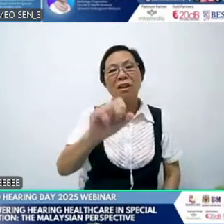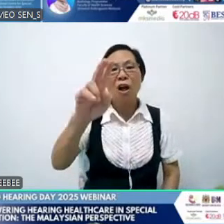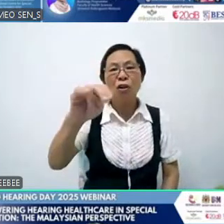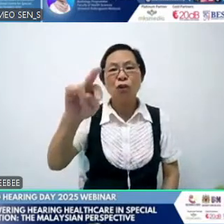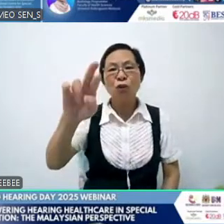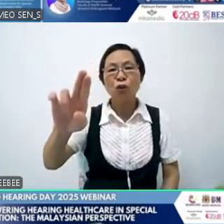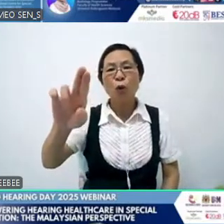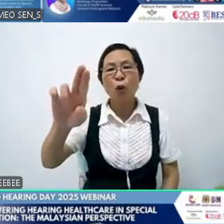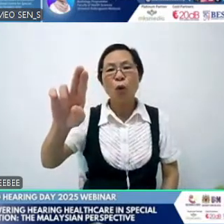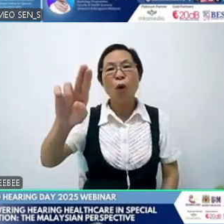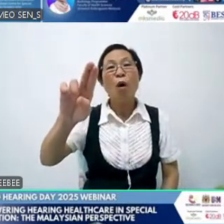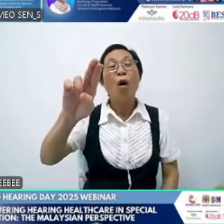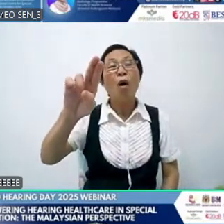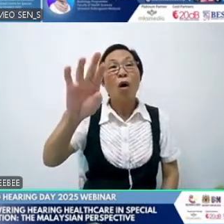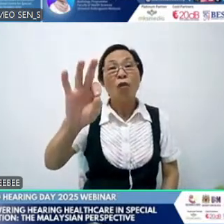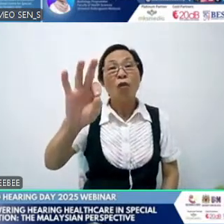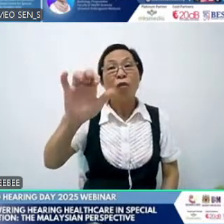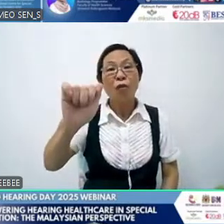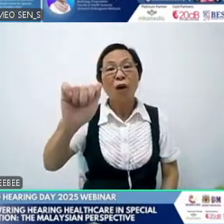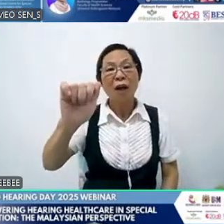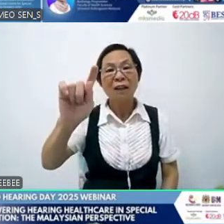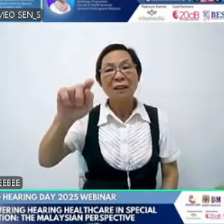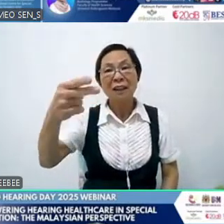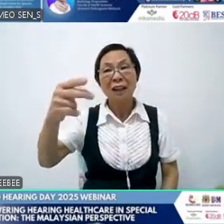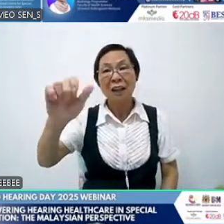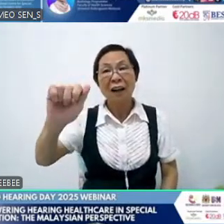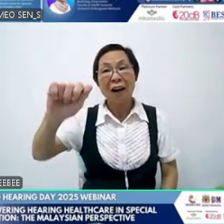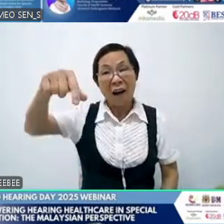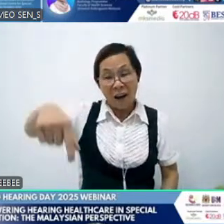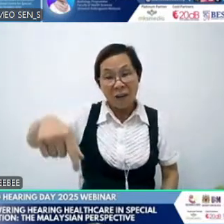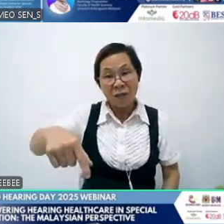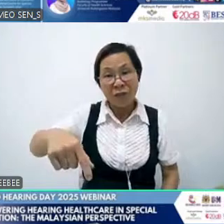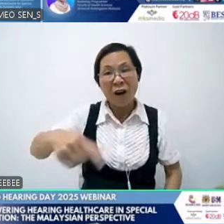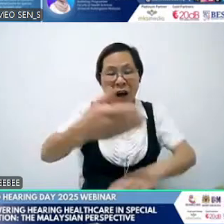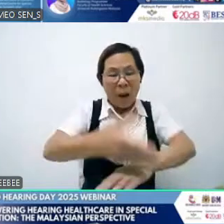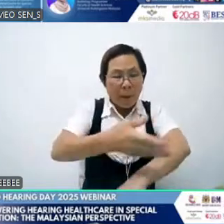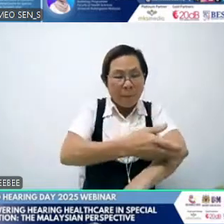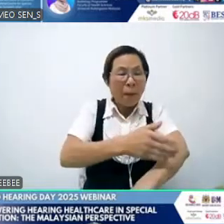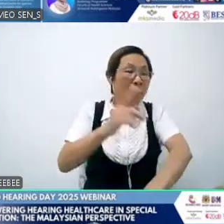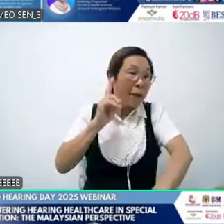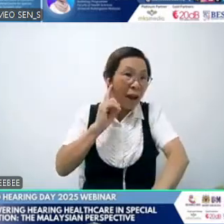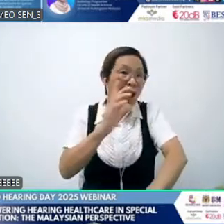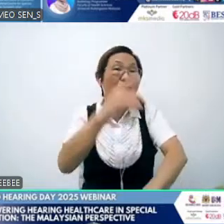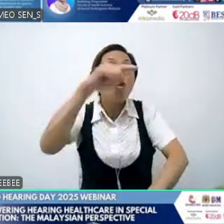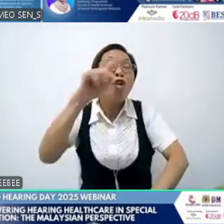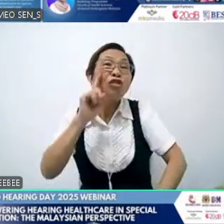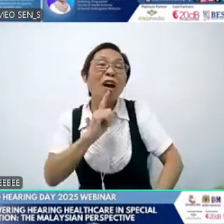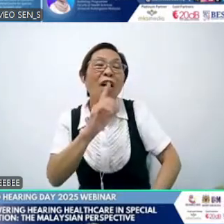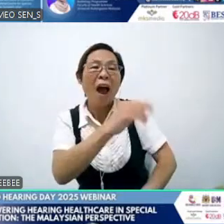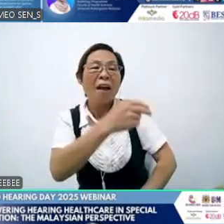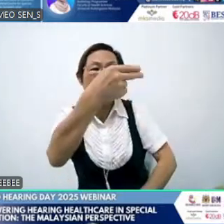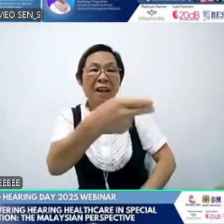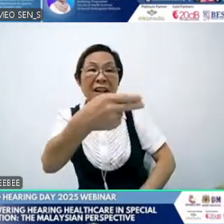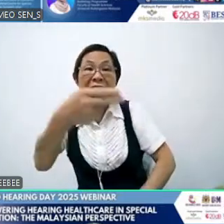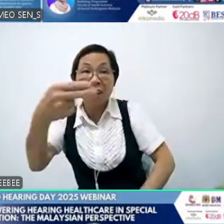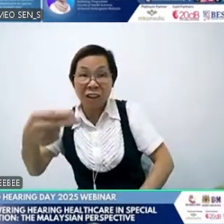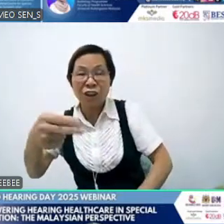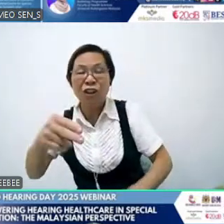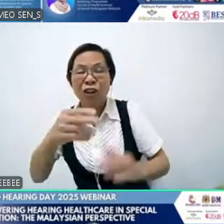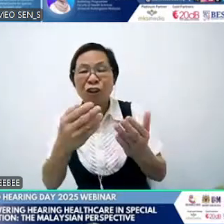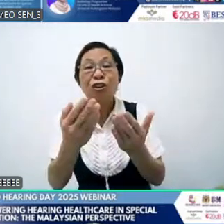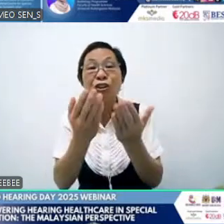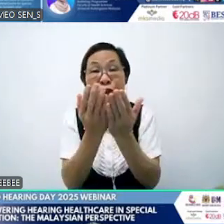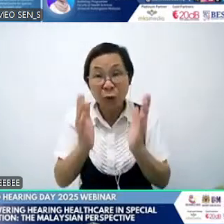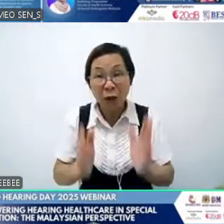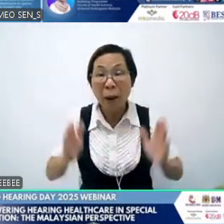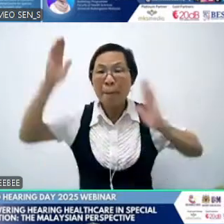Shukri, to share with us on enhancing learning for deaf and hard of hearing students in Malaysia, features implementation